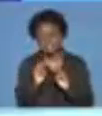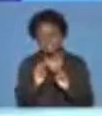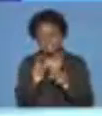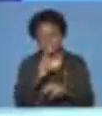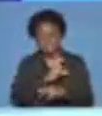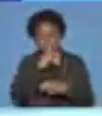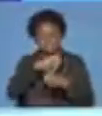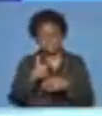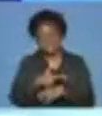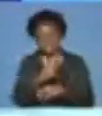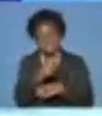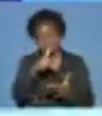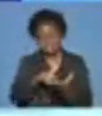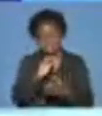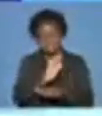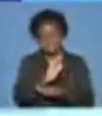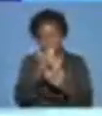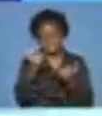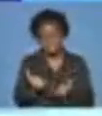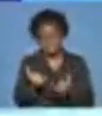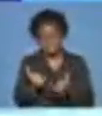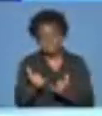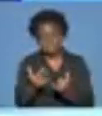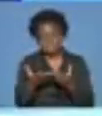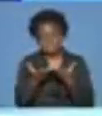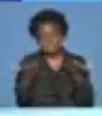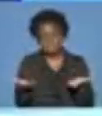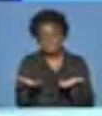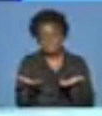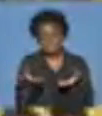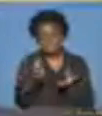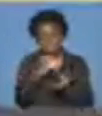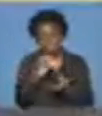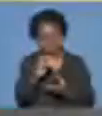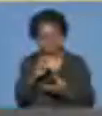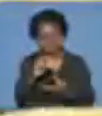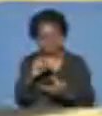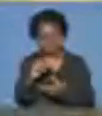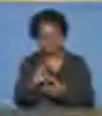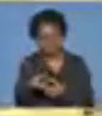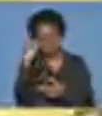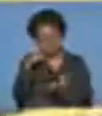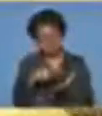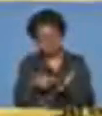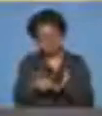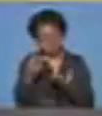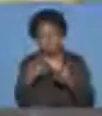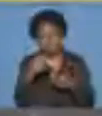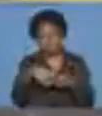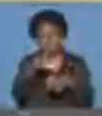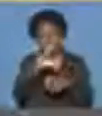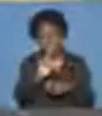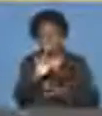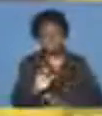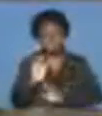A police-involved shooting this afternoon now in the hands of a coroner for investigation. The incident unfolded in the Seven Hills community. Police